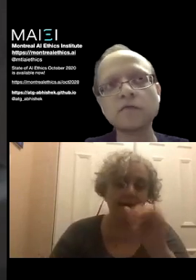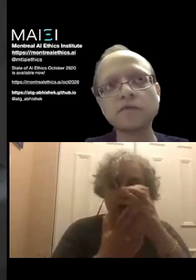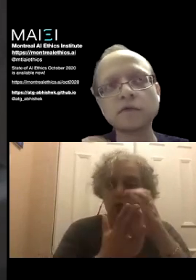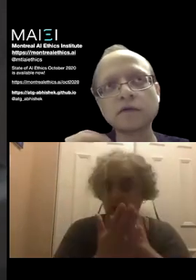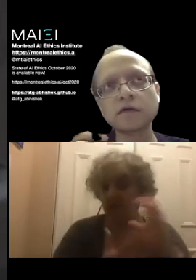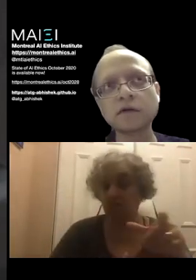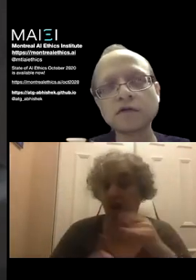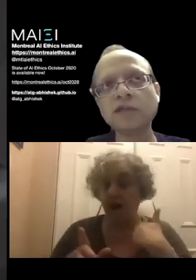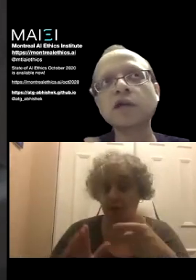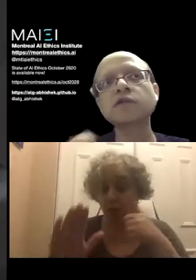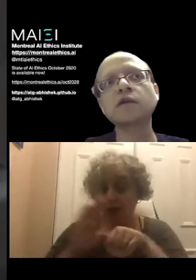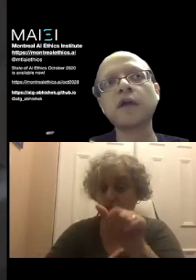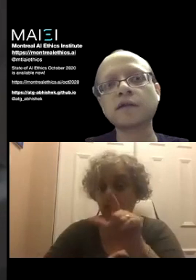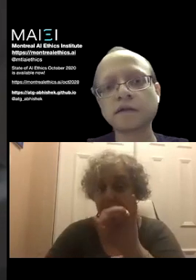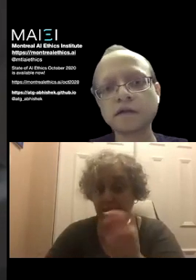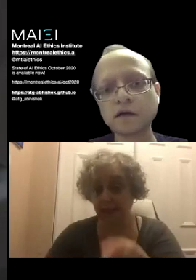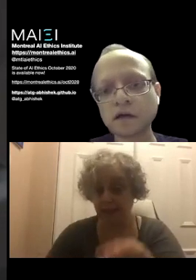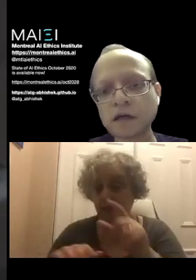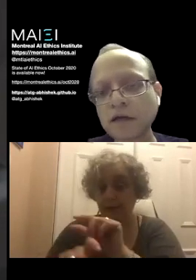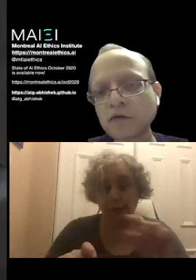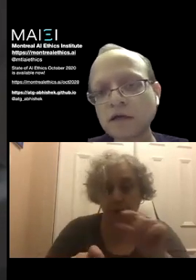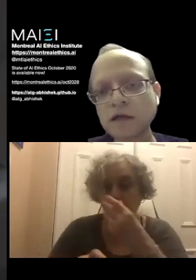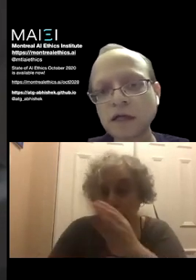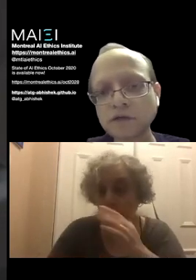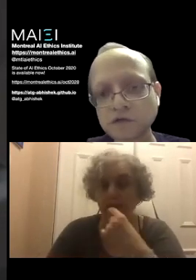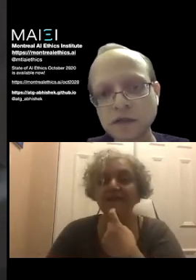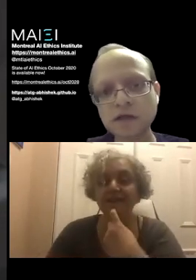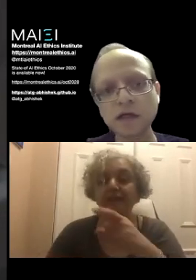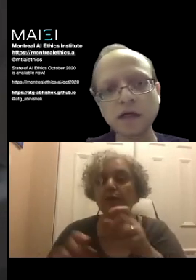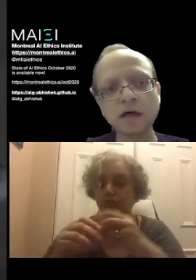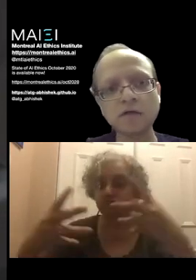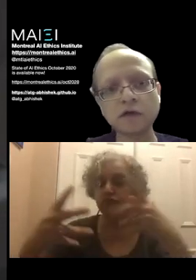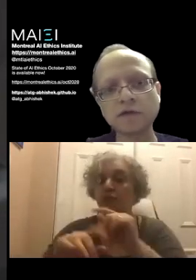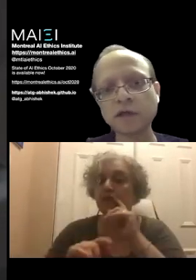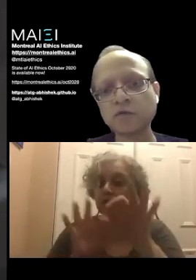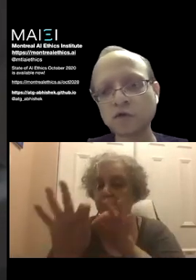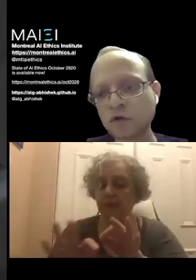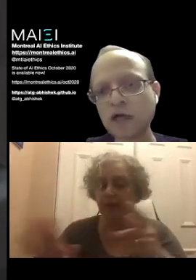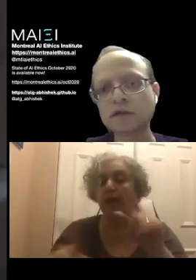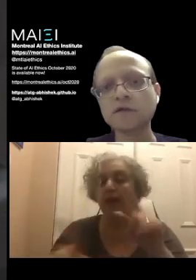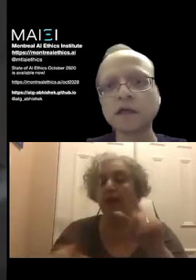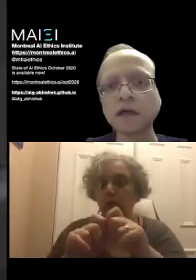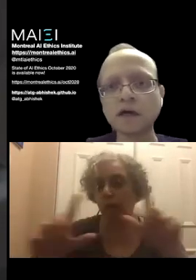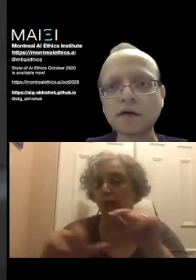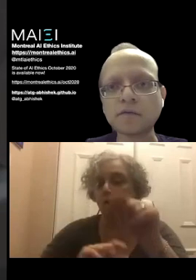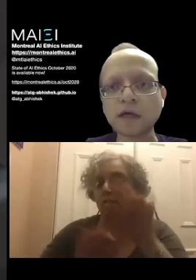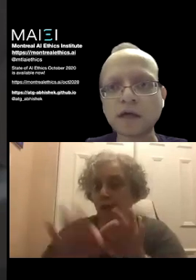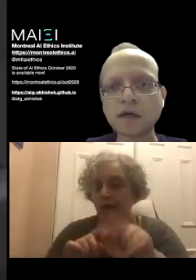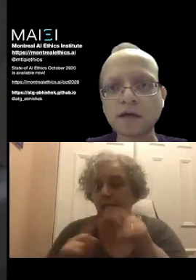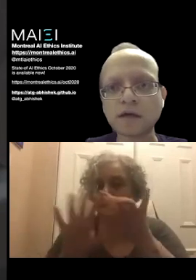so, education and awareness is, again, a great instrument for us being more proactive